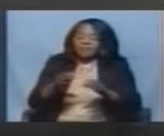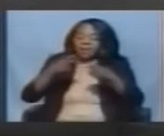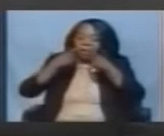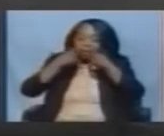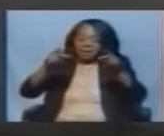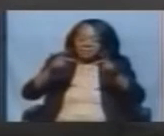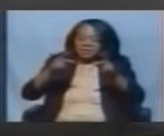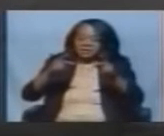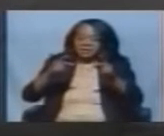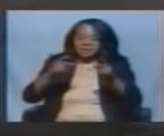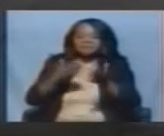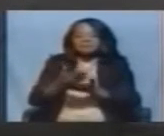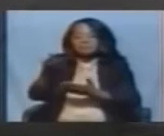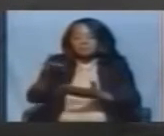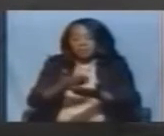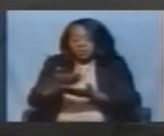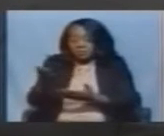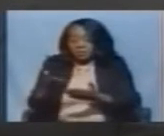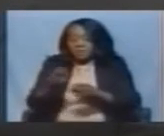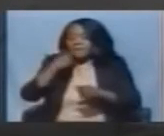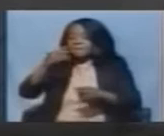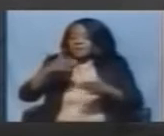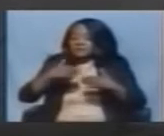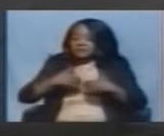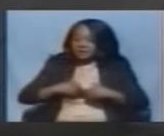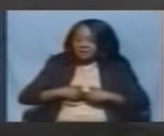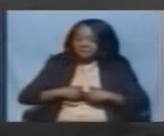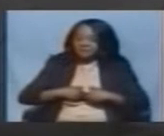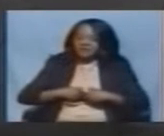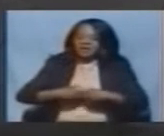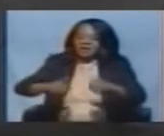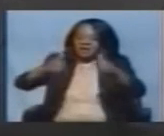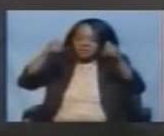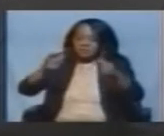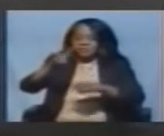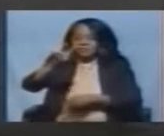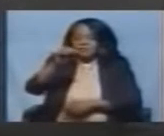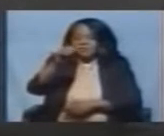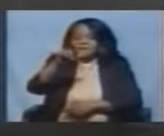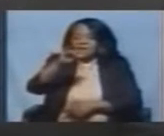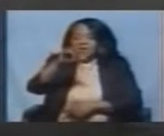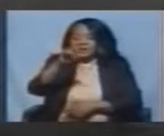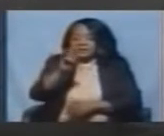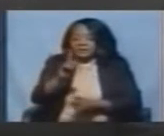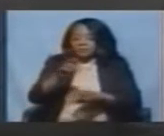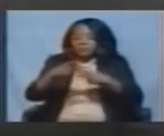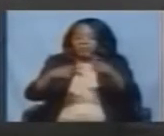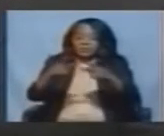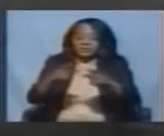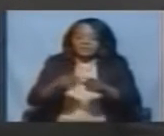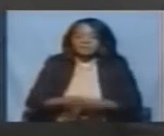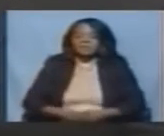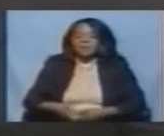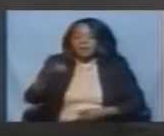procurement, obviously, has to have a very rigid process because they're dealing with taxpayers' money, okay, and the amount of money spent